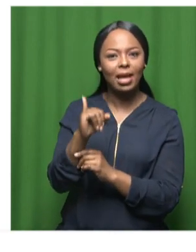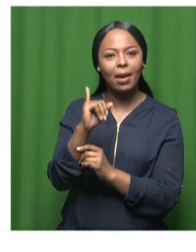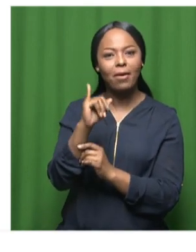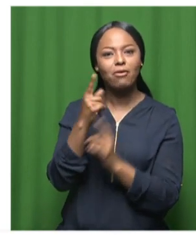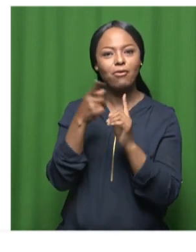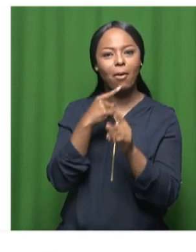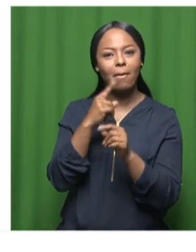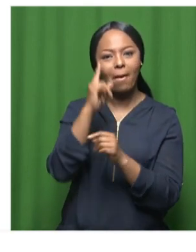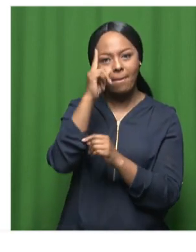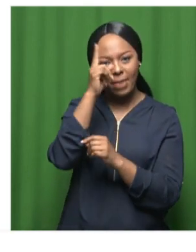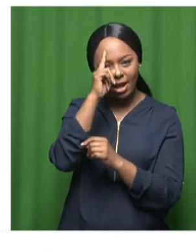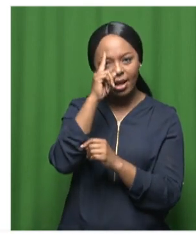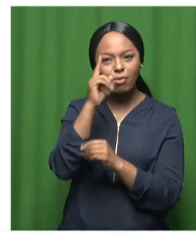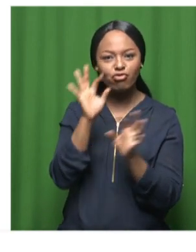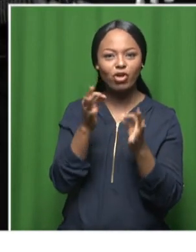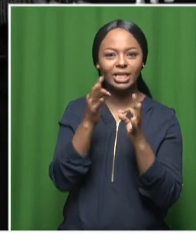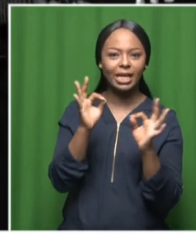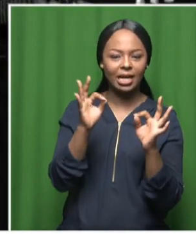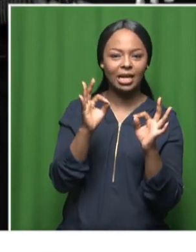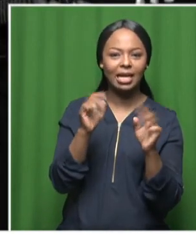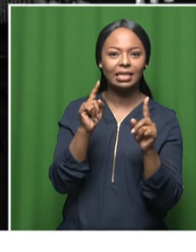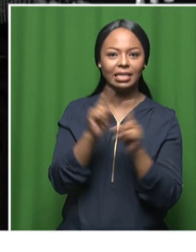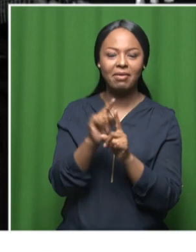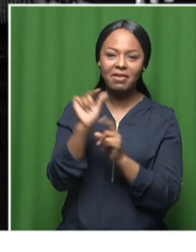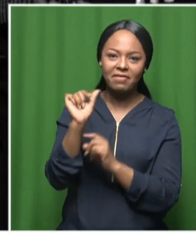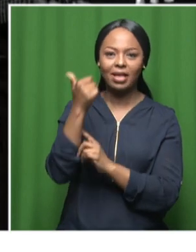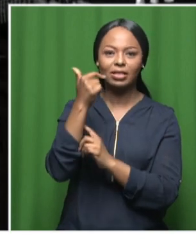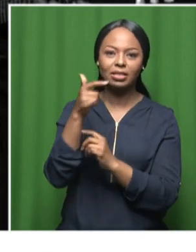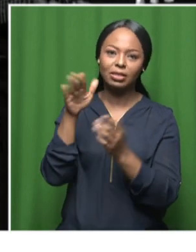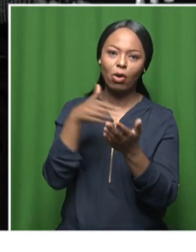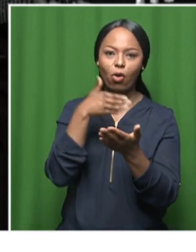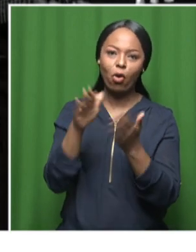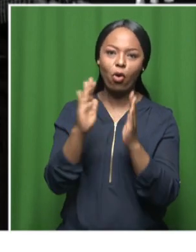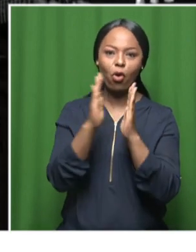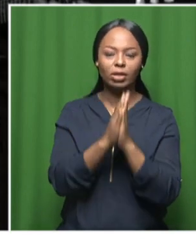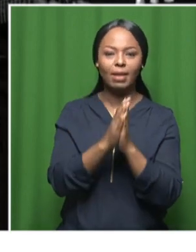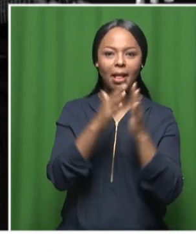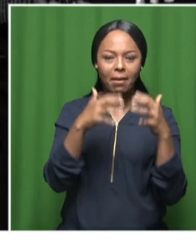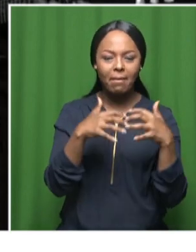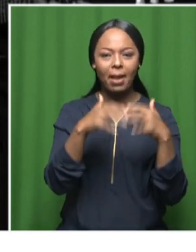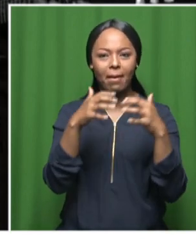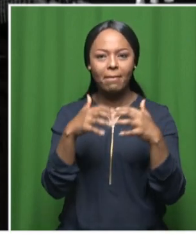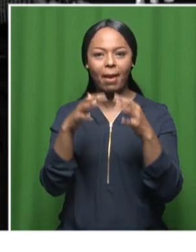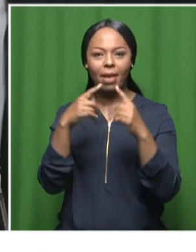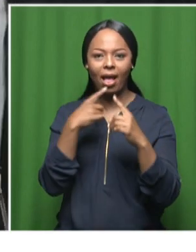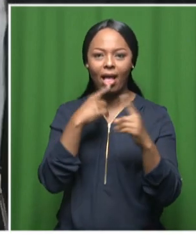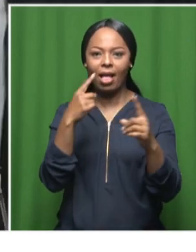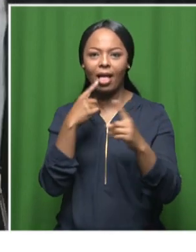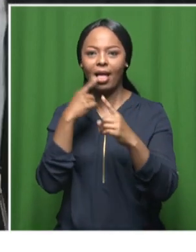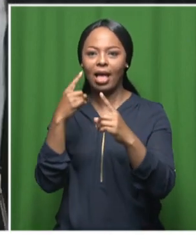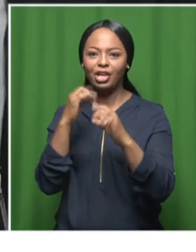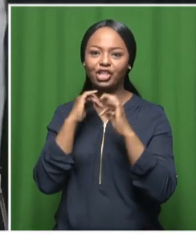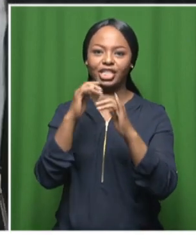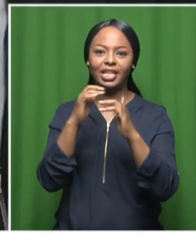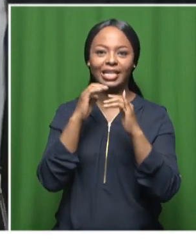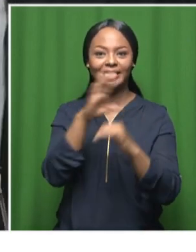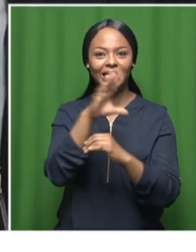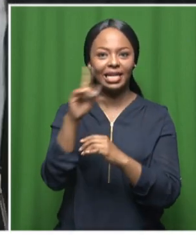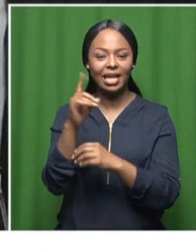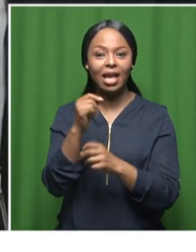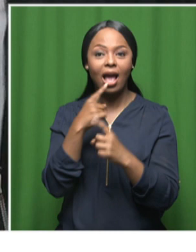Mthunzi Mvubu's The First Gospel. Those are just a handful of the jazz albums that were released